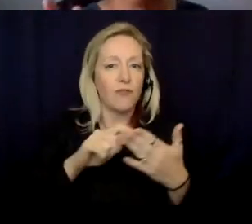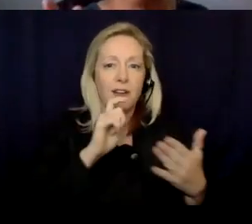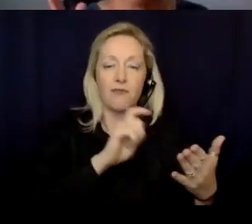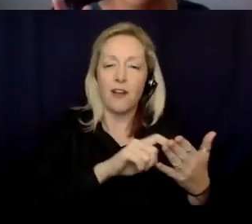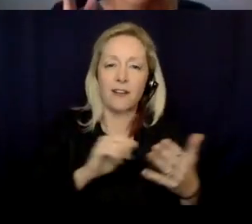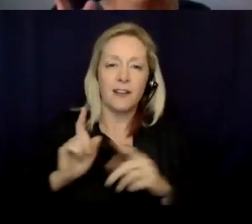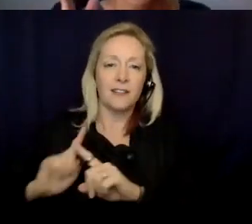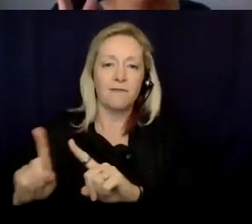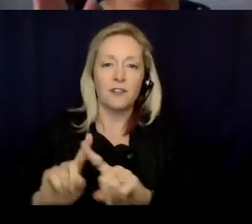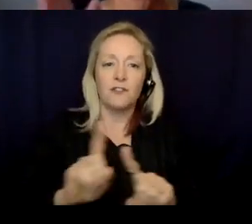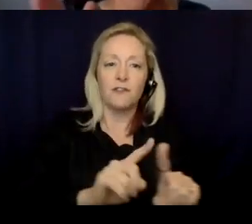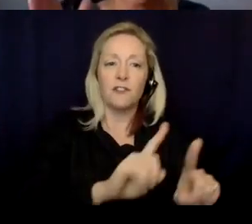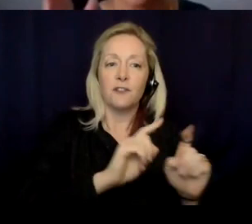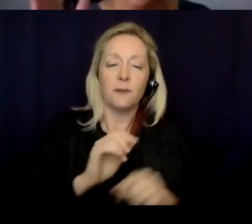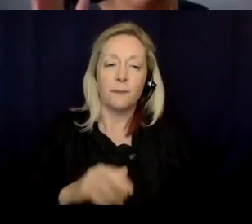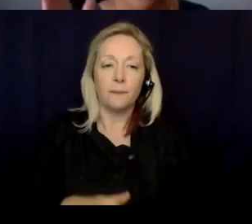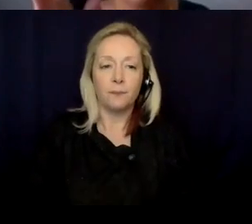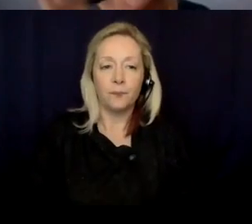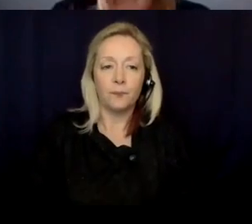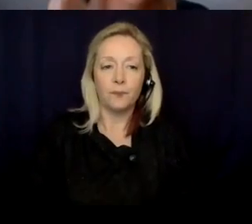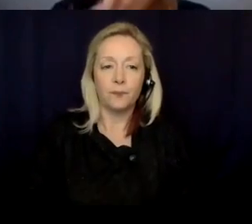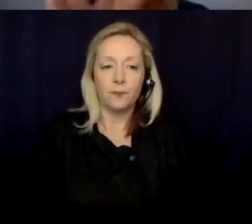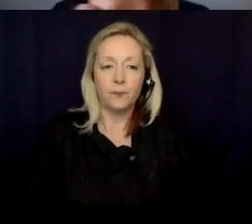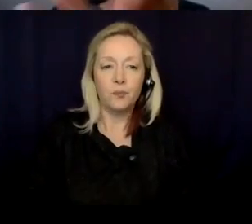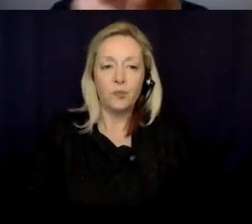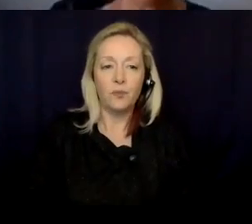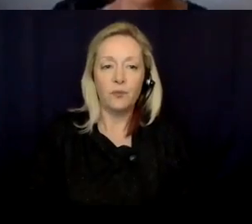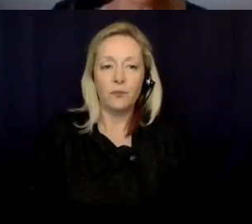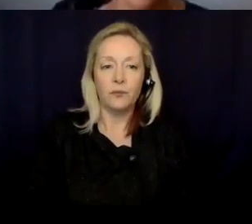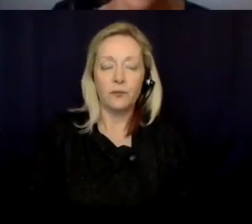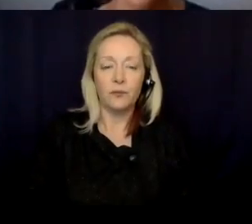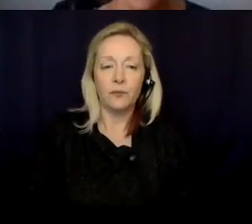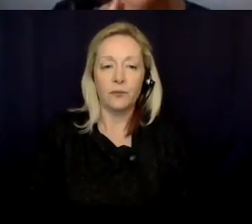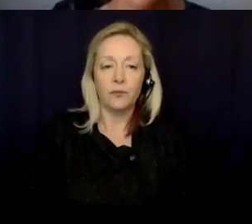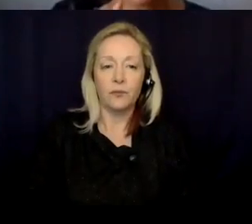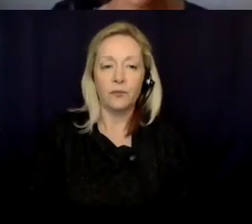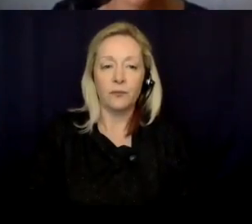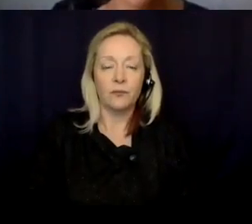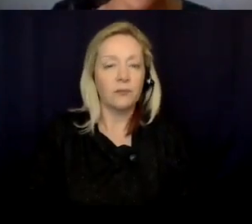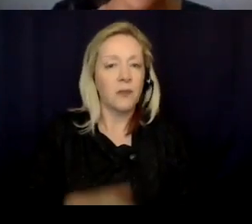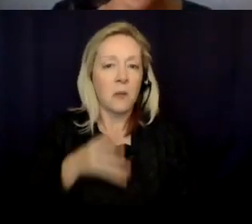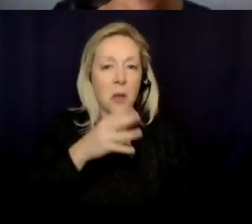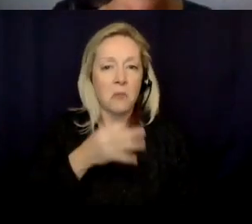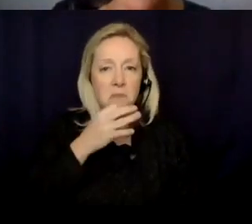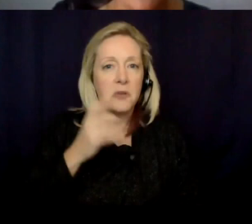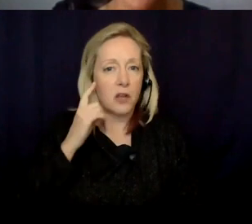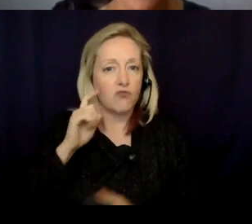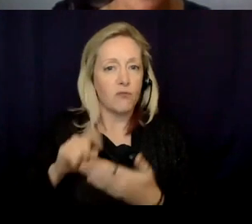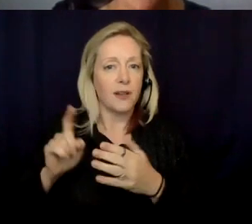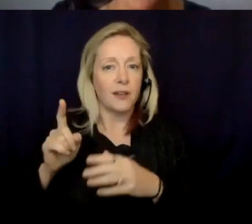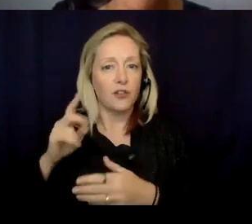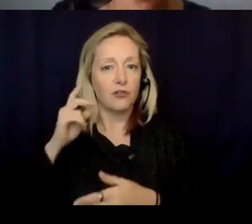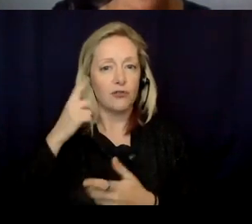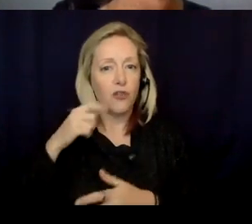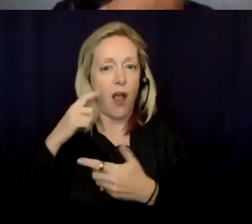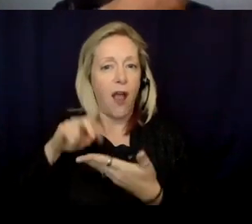that, you know, if you talk to a mama of a baby that's that age, they can tell you what each cry means, what